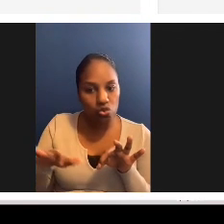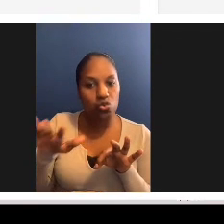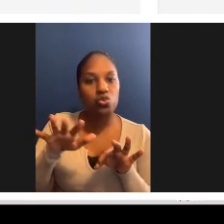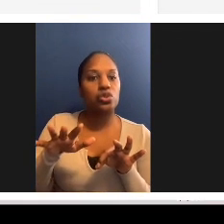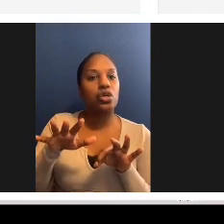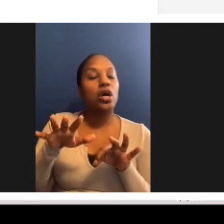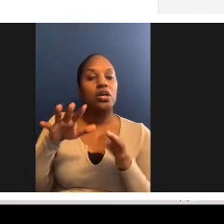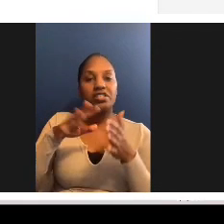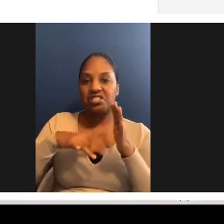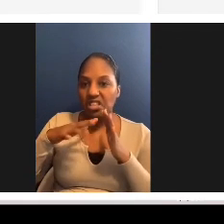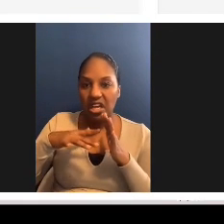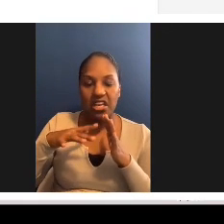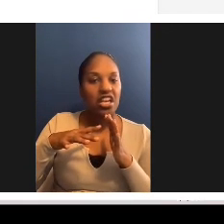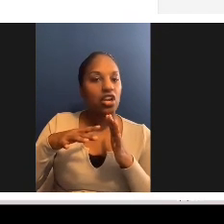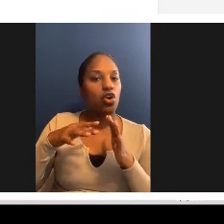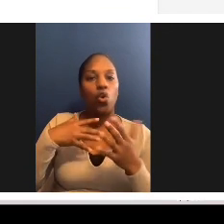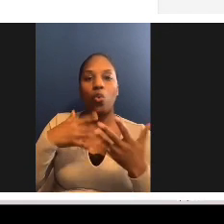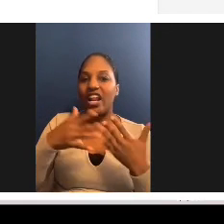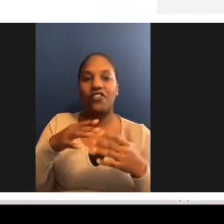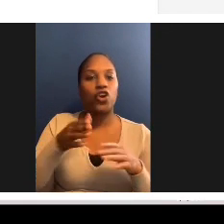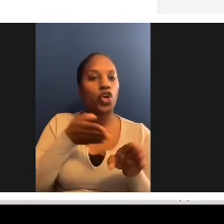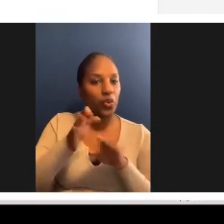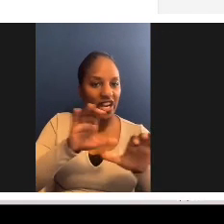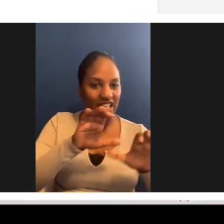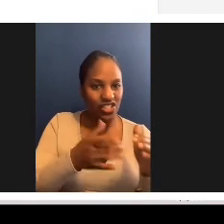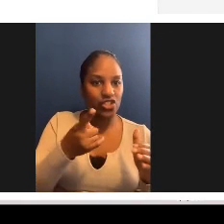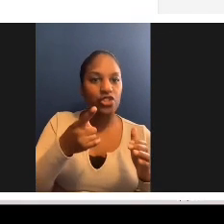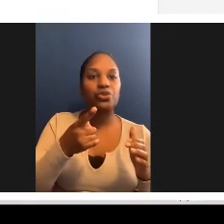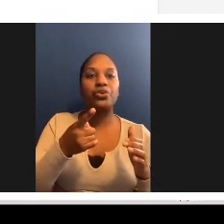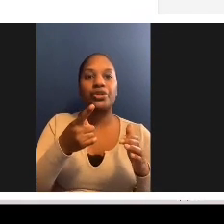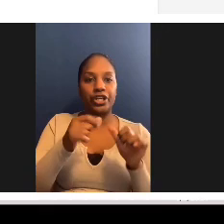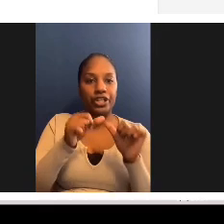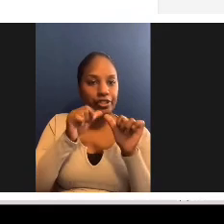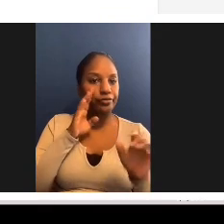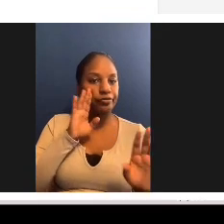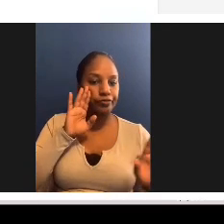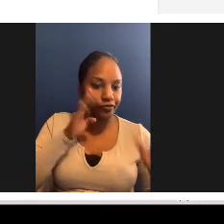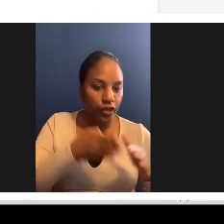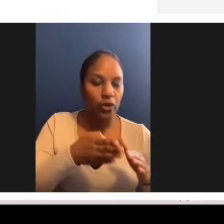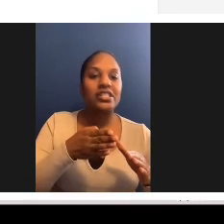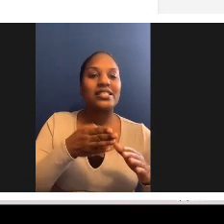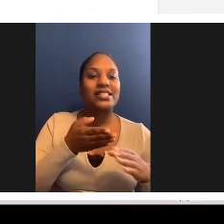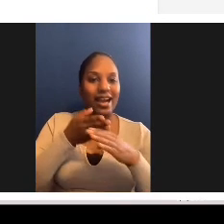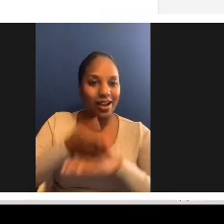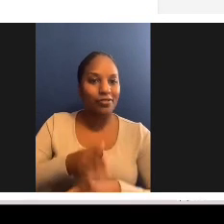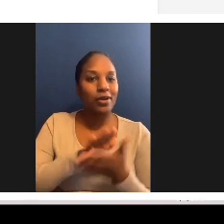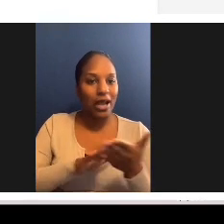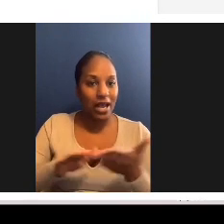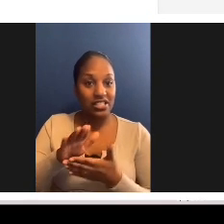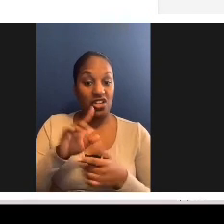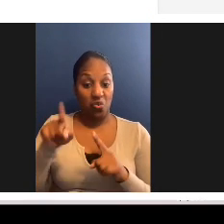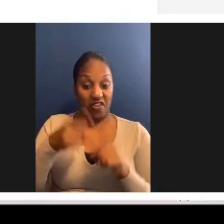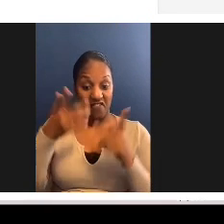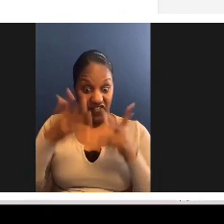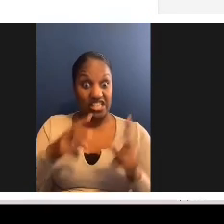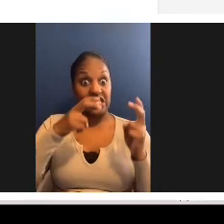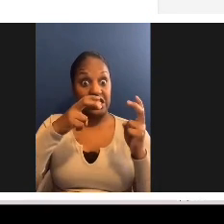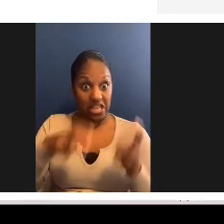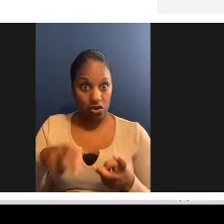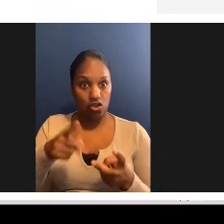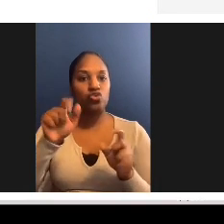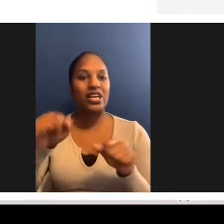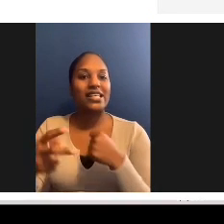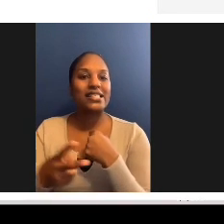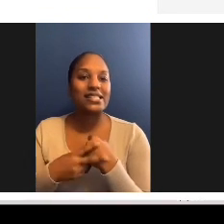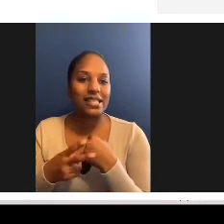or whatever that they're going to pursue post-secondary. And then, of course, then you download that, and then it can be saved